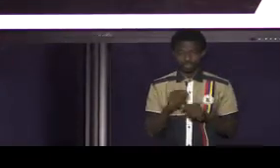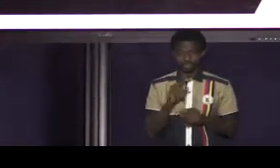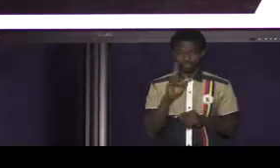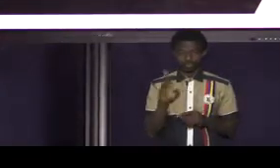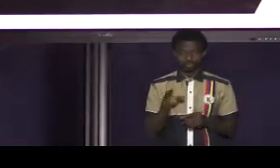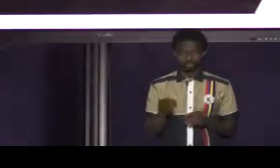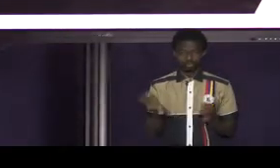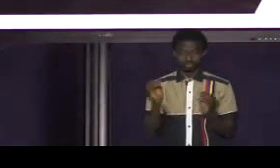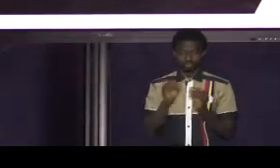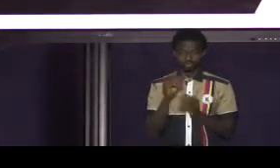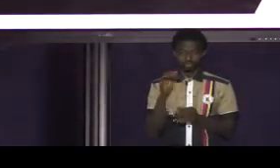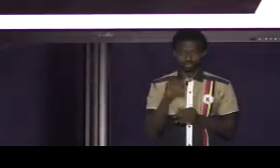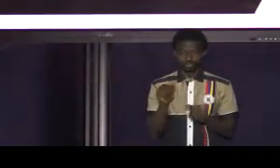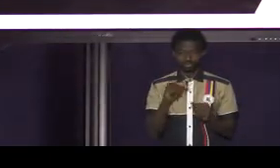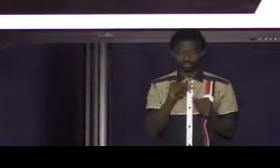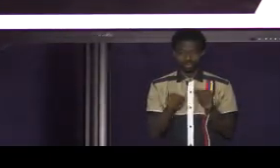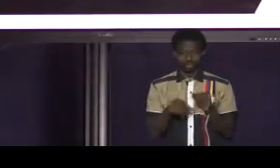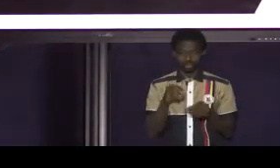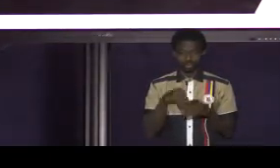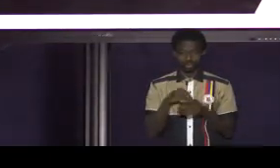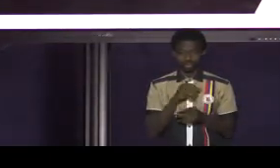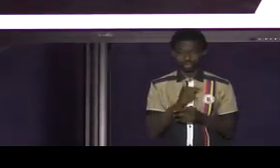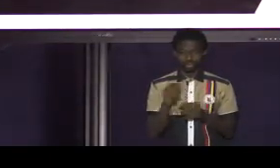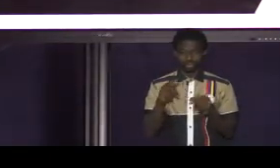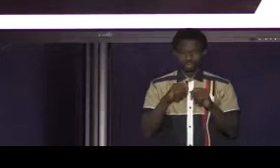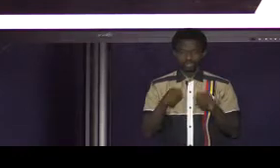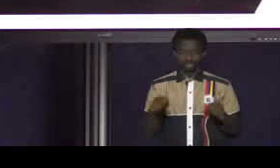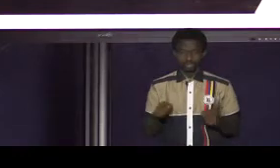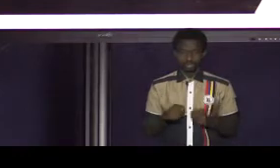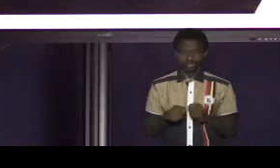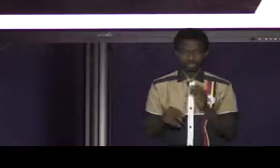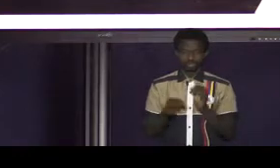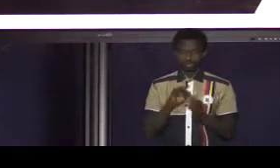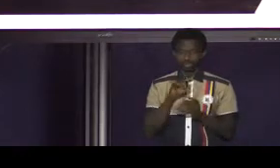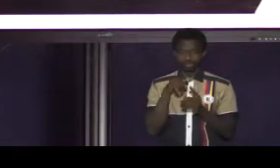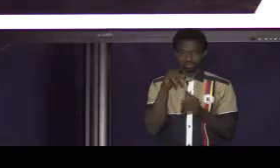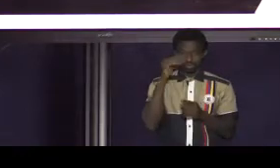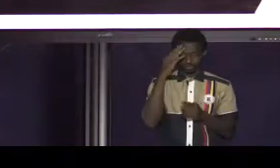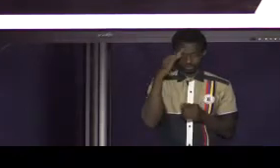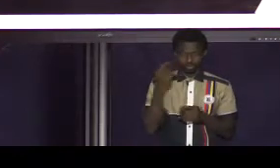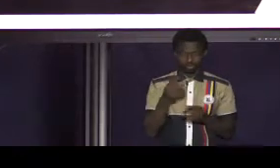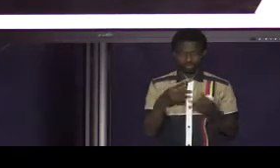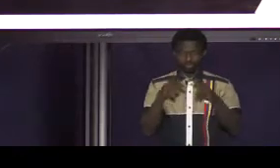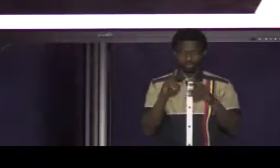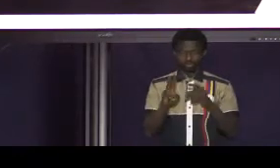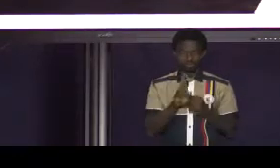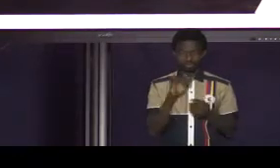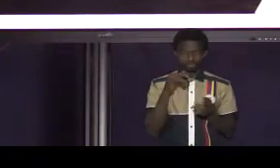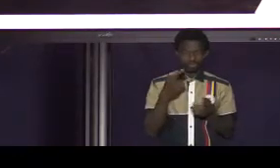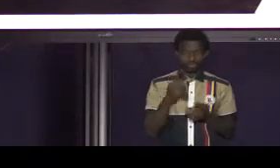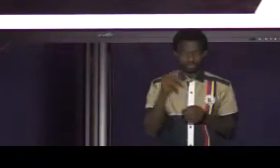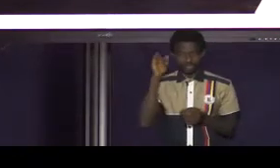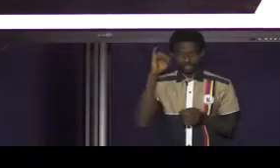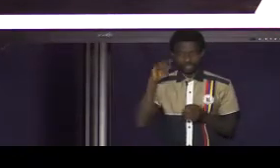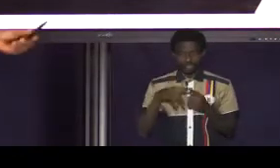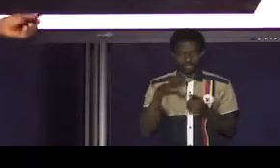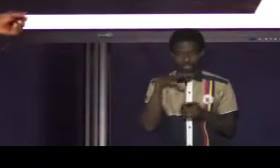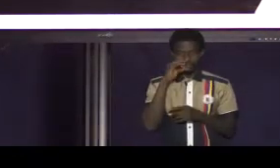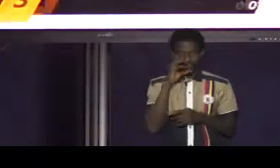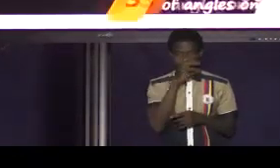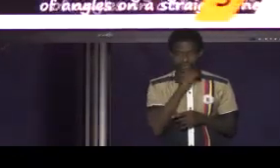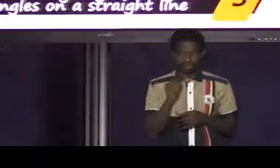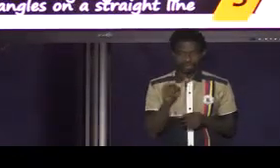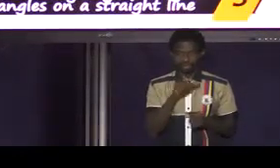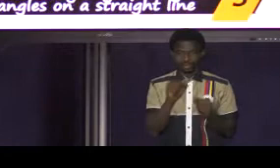angles in a triangle. When you know that the sum of the angles in a triangle is a certain value, then you use this idea to find missing